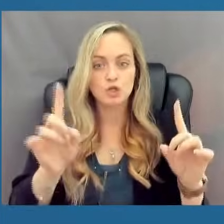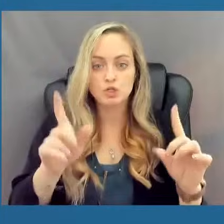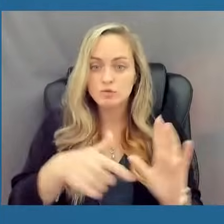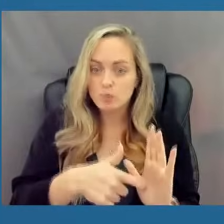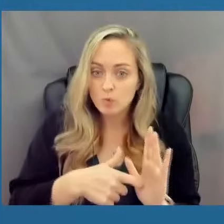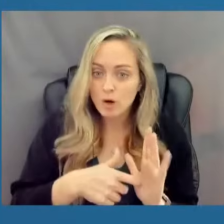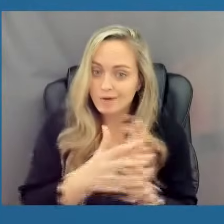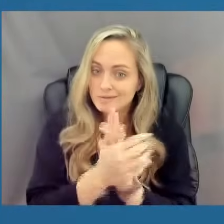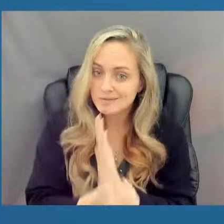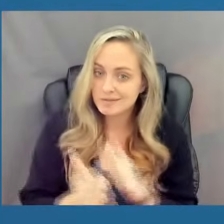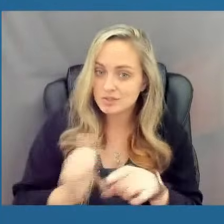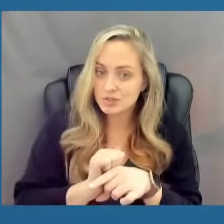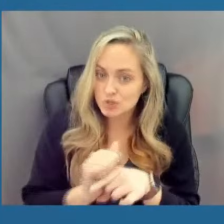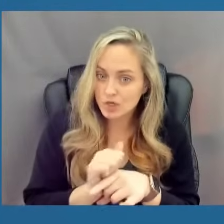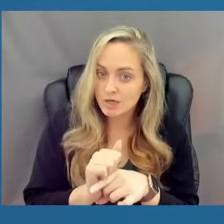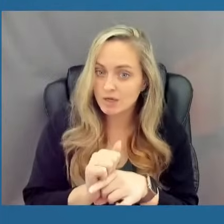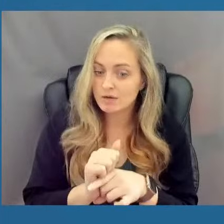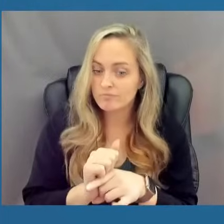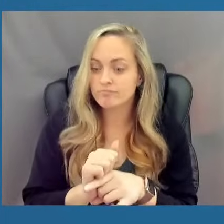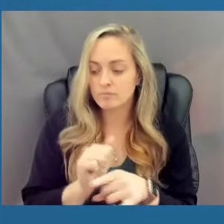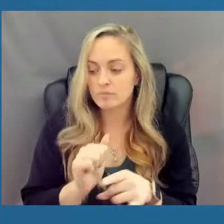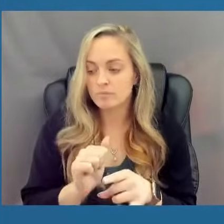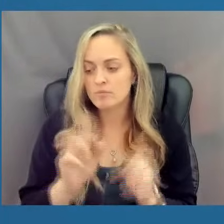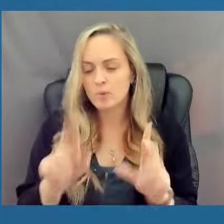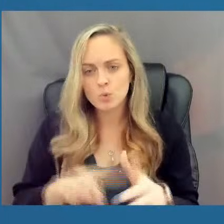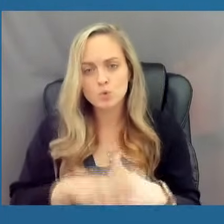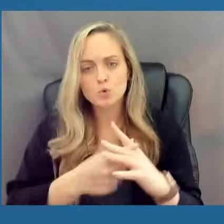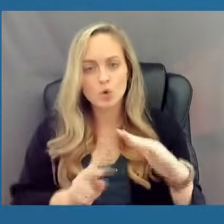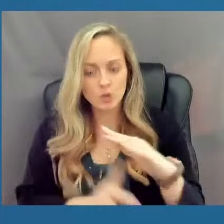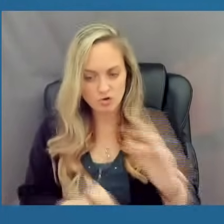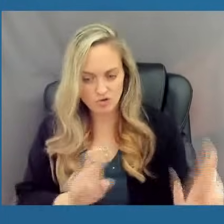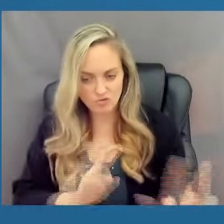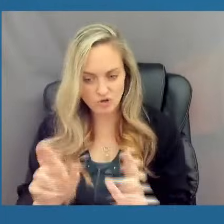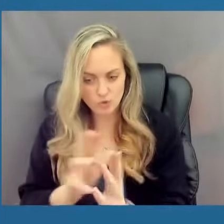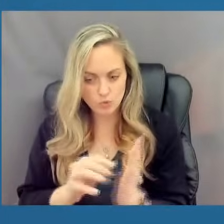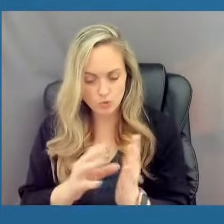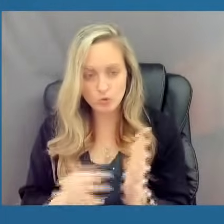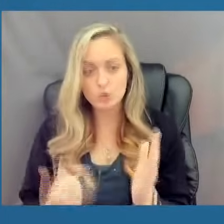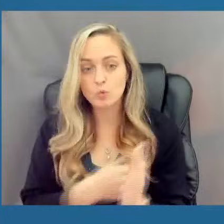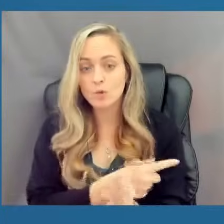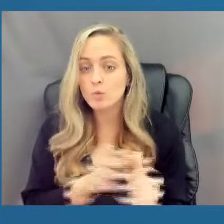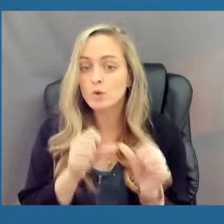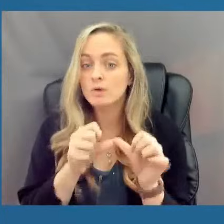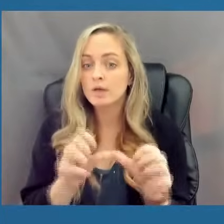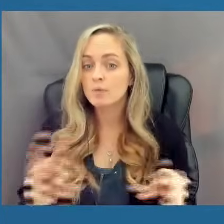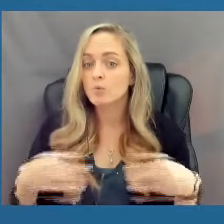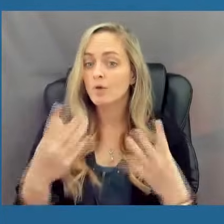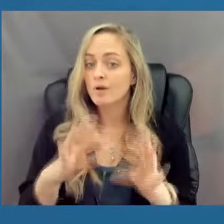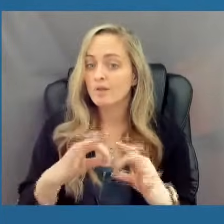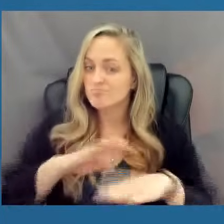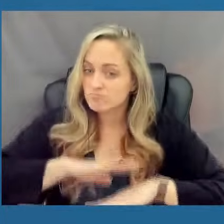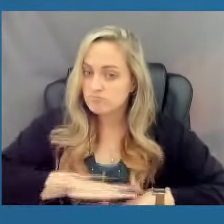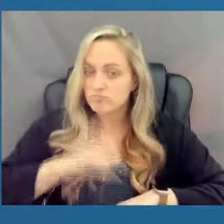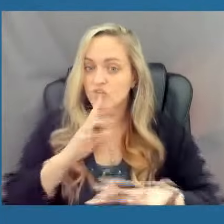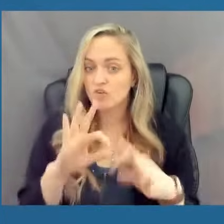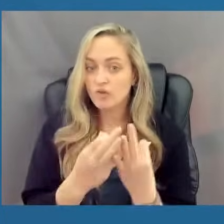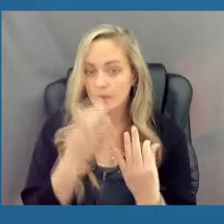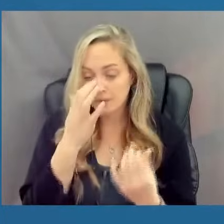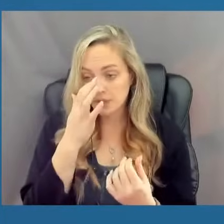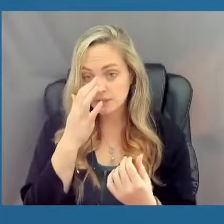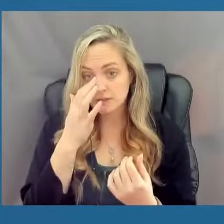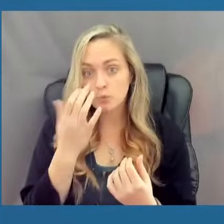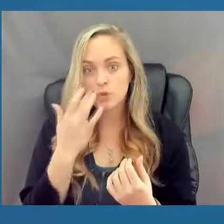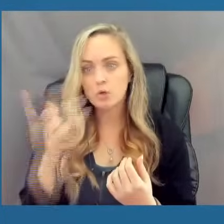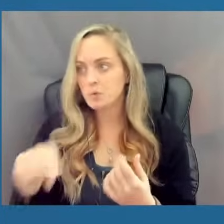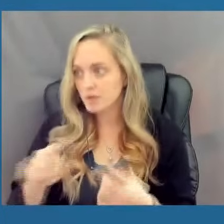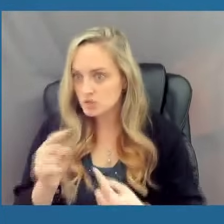and training to be able to step into kindergarten ready to learn. So we're going to keep giving relief to families, knowing of their struggles. We